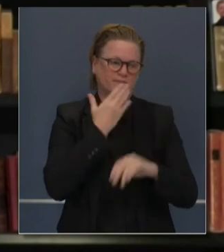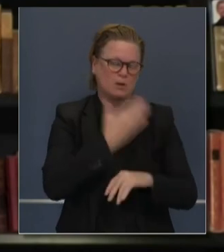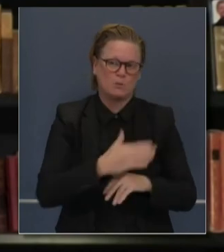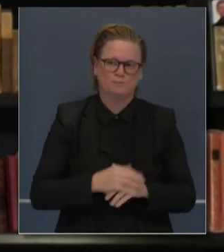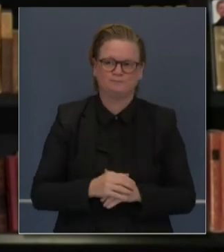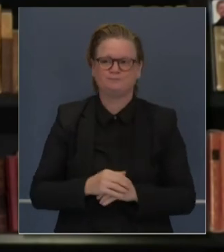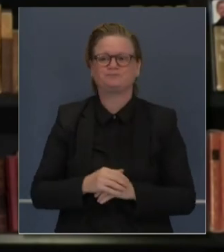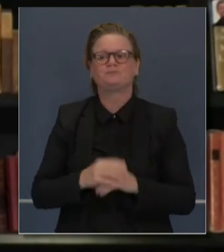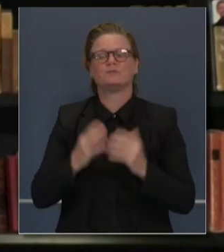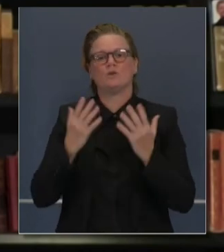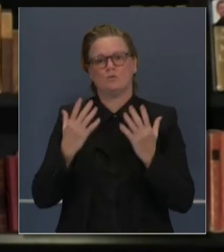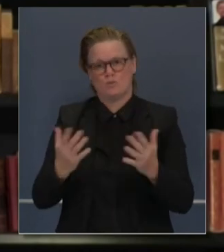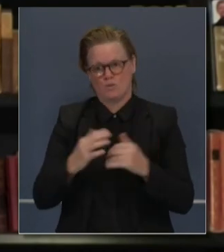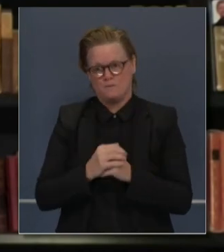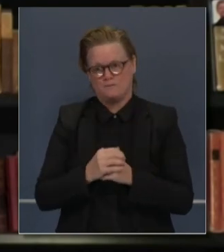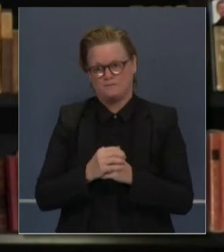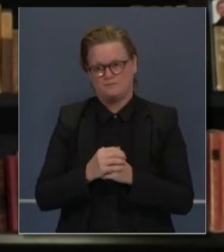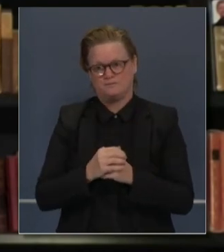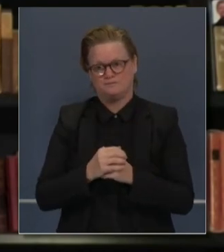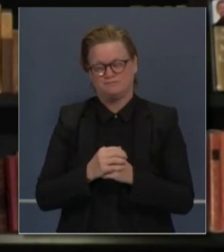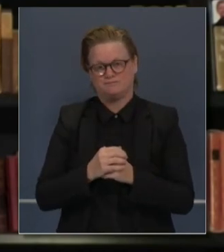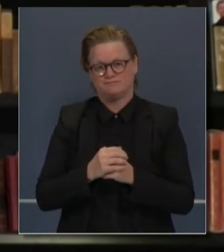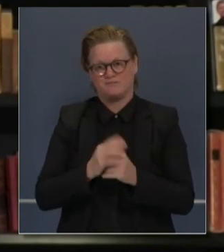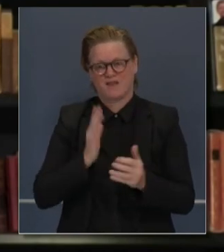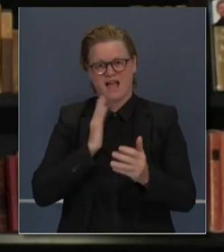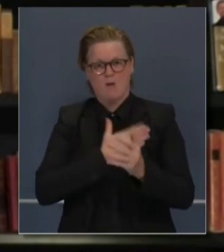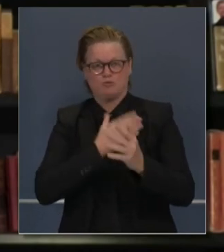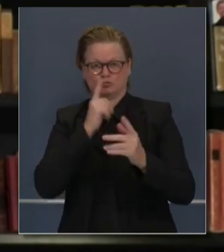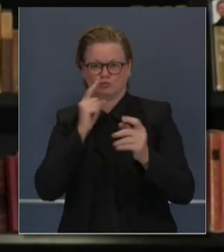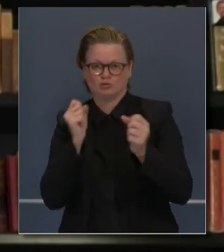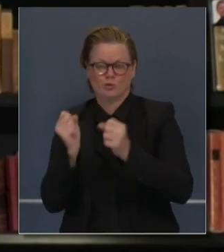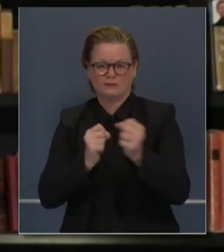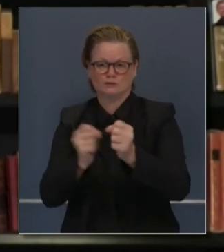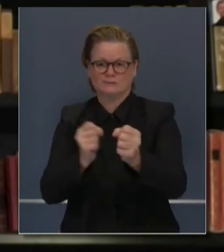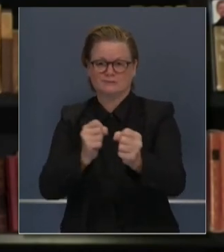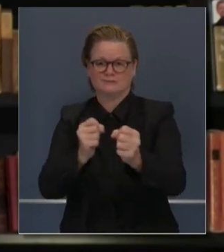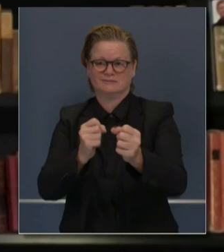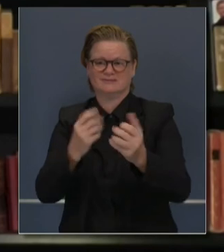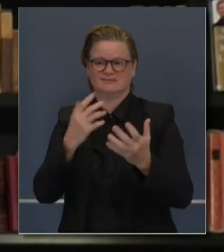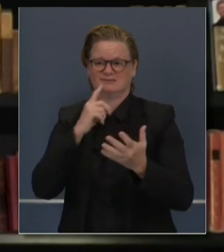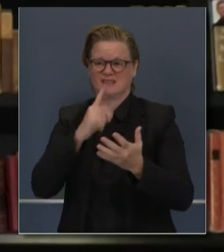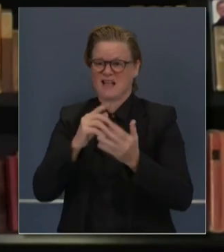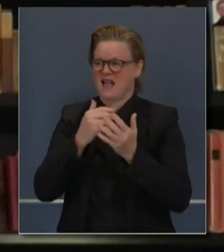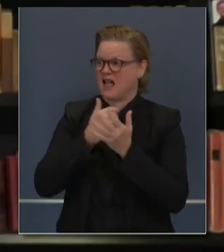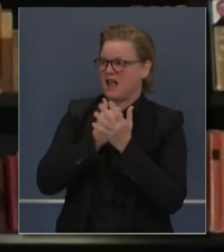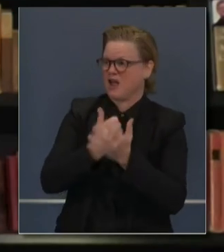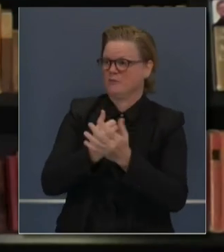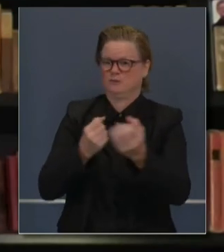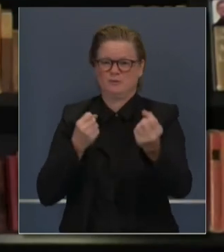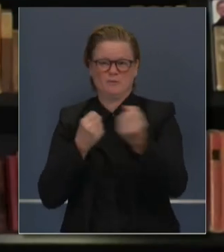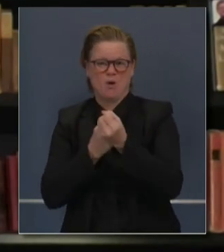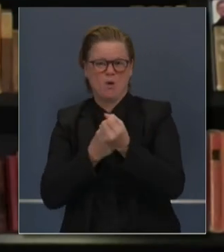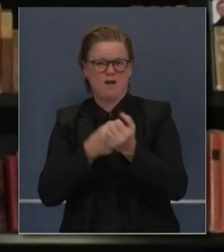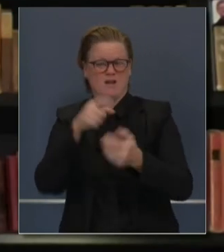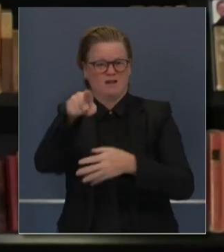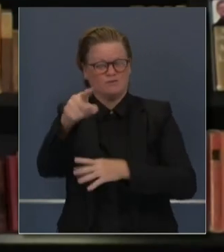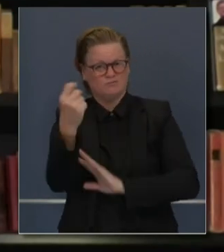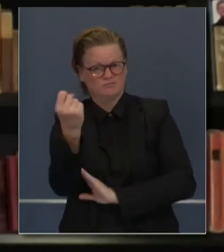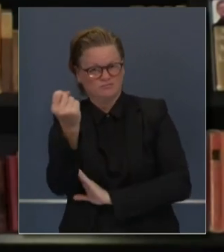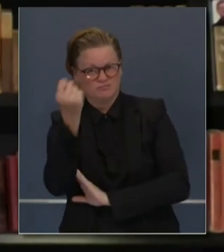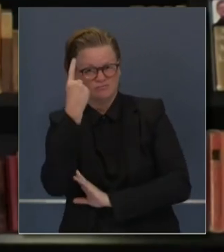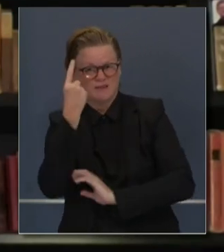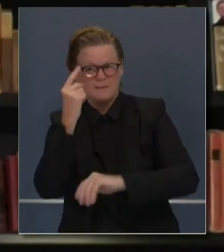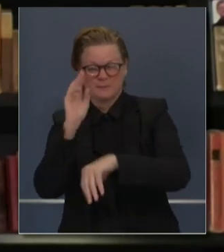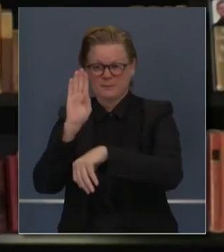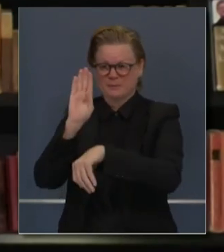socialization of these strategies, meaning the marketing and support around them to make sure that the public understands them, the businesses and the sectors that are